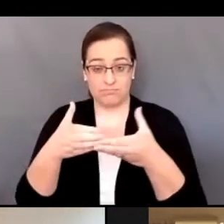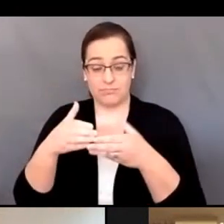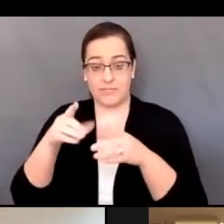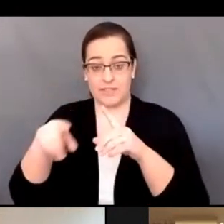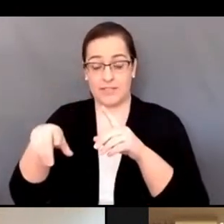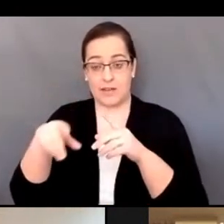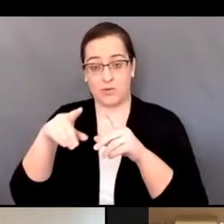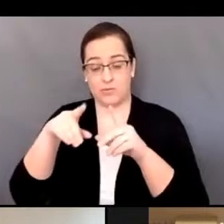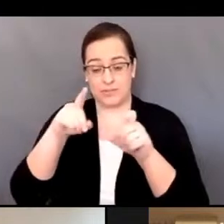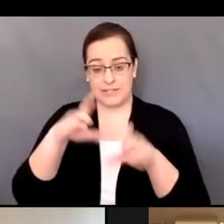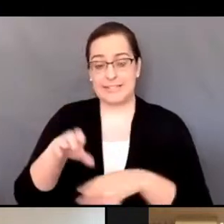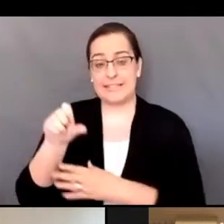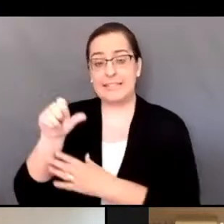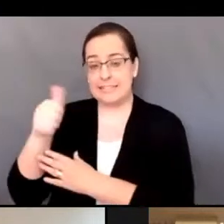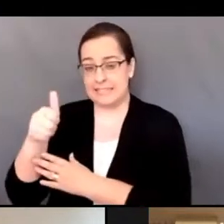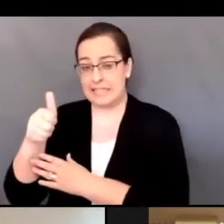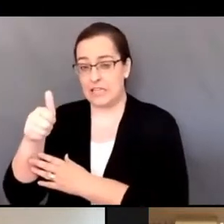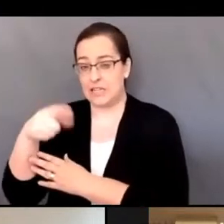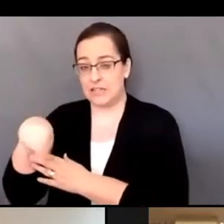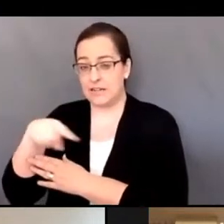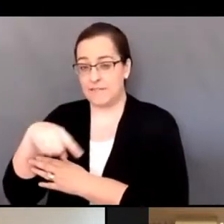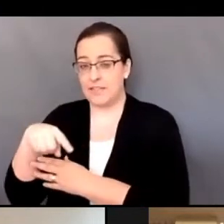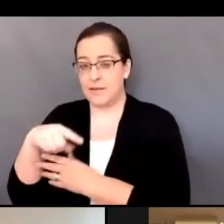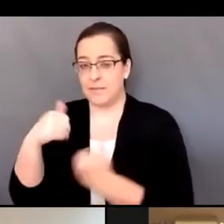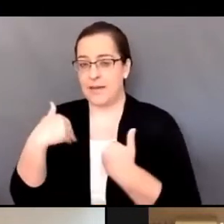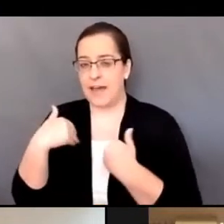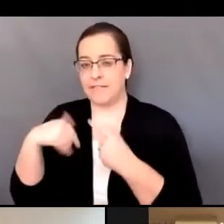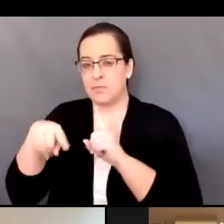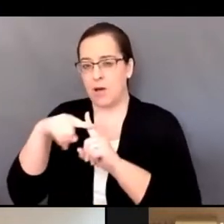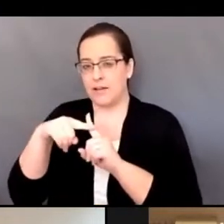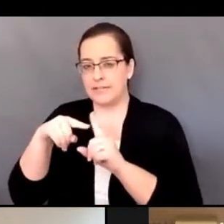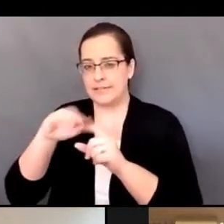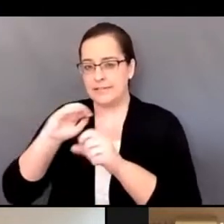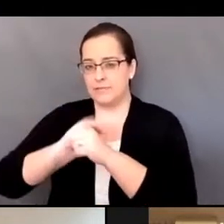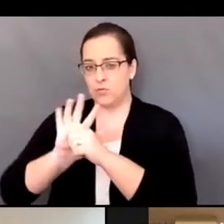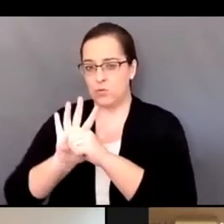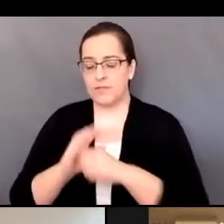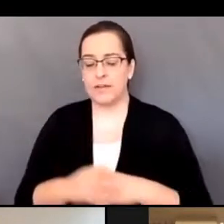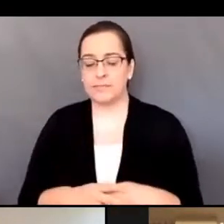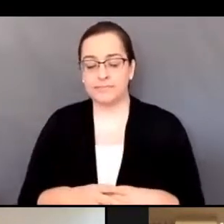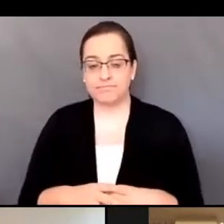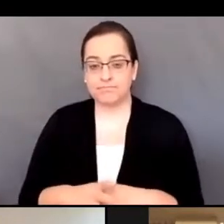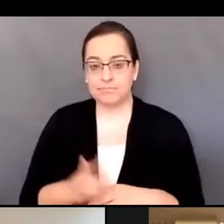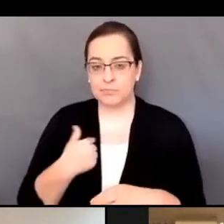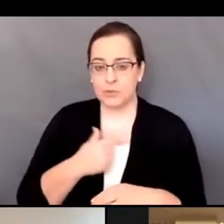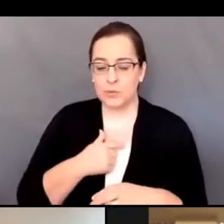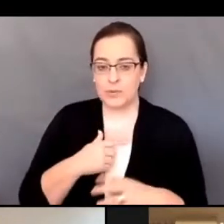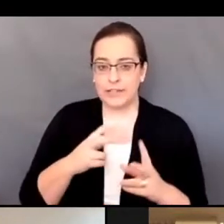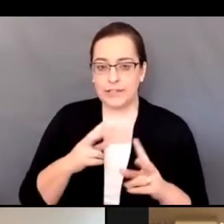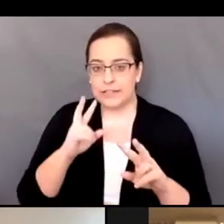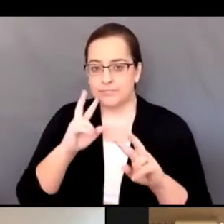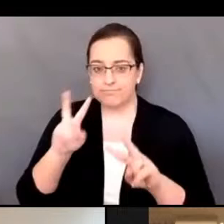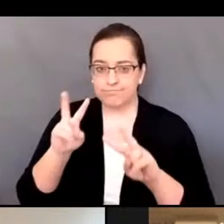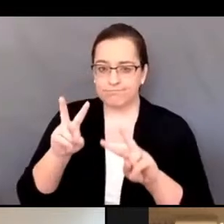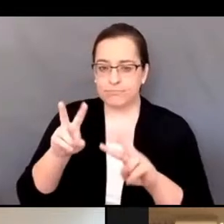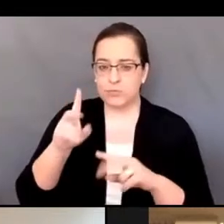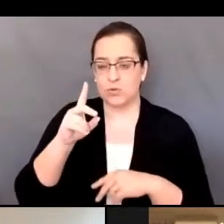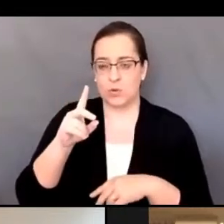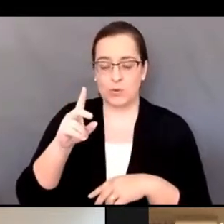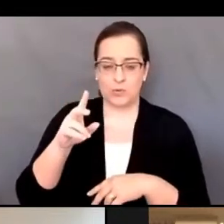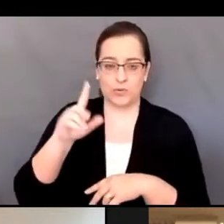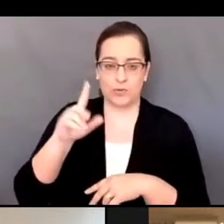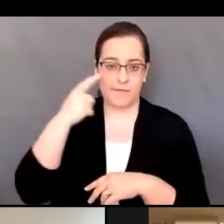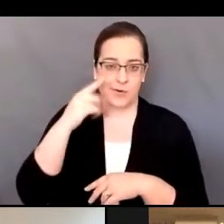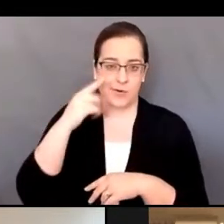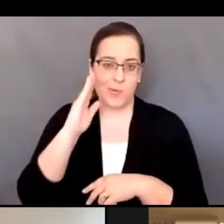homes have positive COVID tests identified. We anticipate an order for assisted living